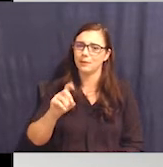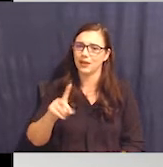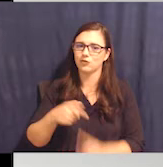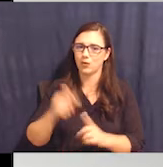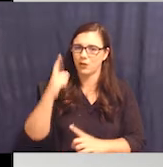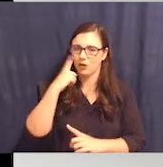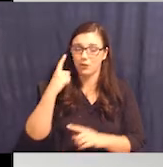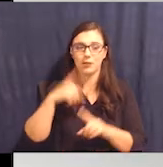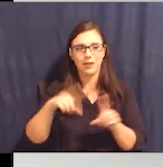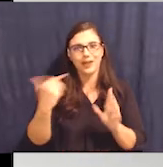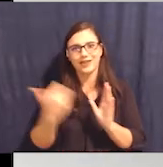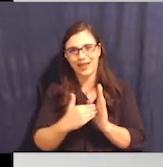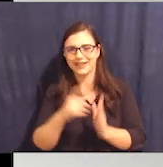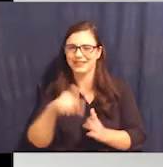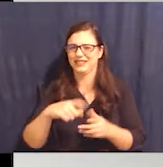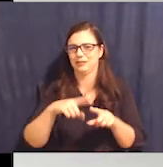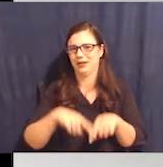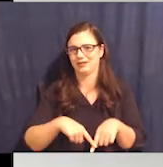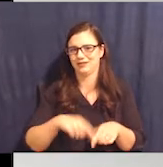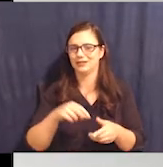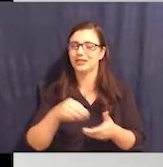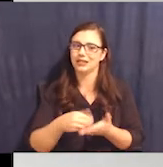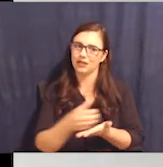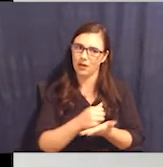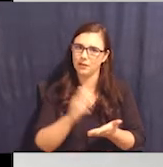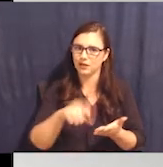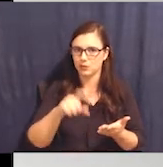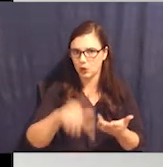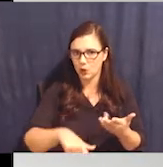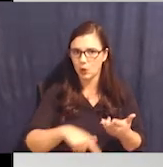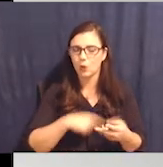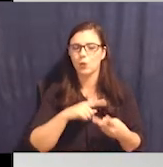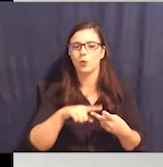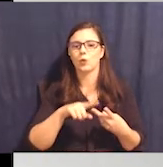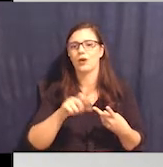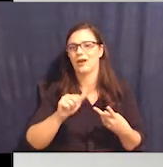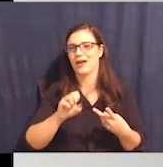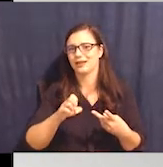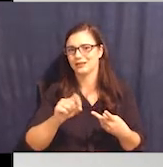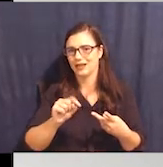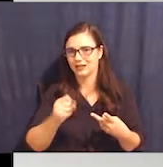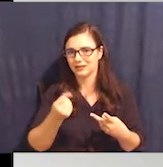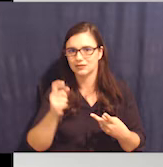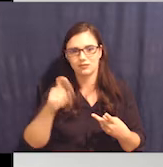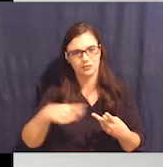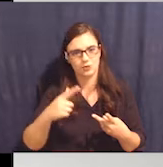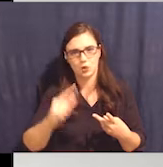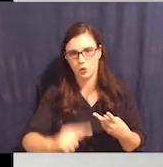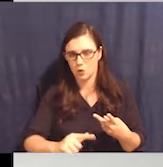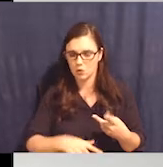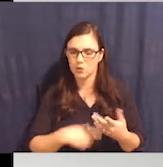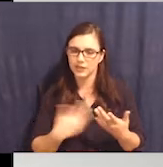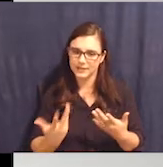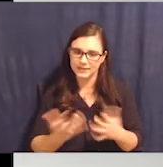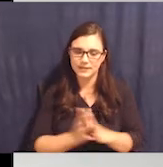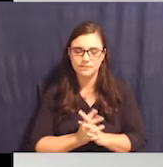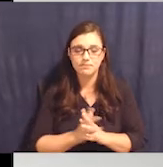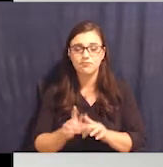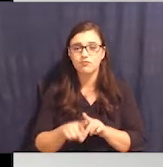government. But again, needs-based. Your income has to be low. Your asset level has to be low.